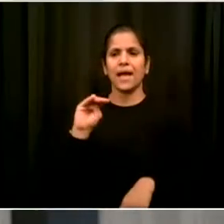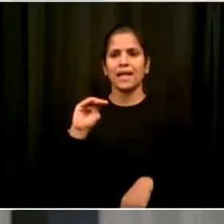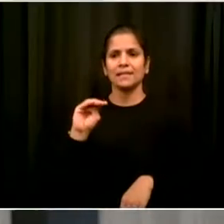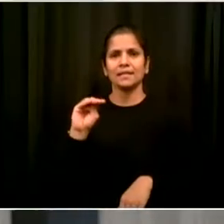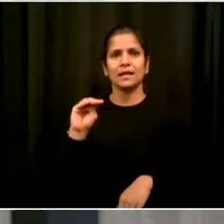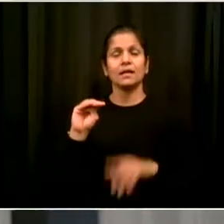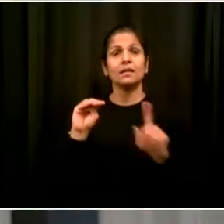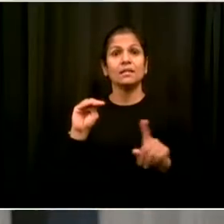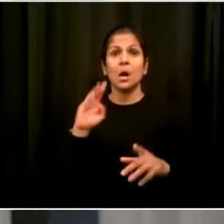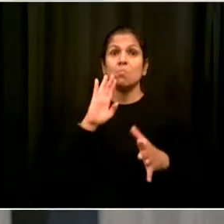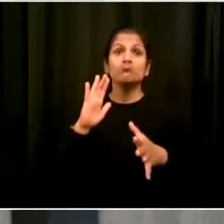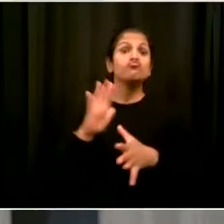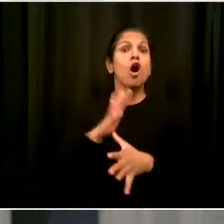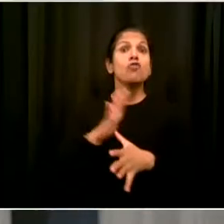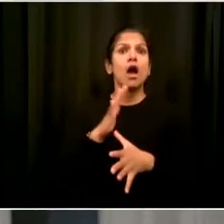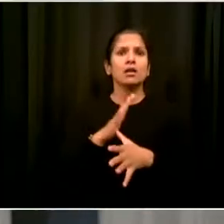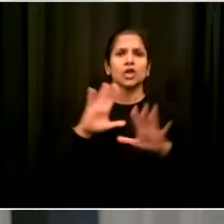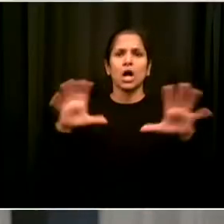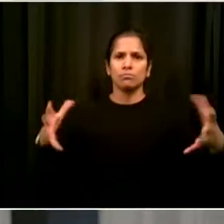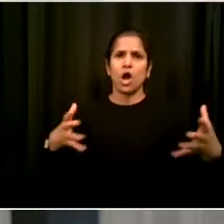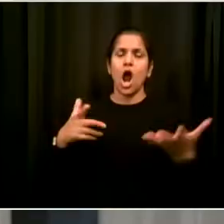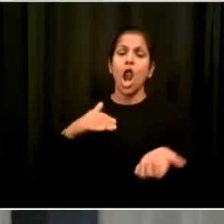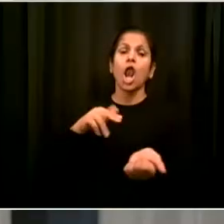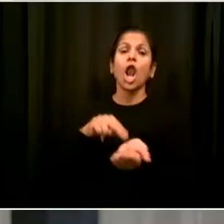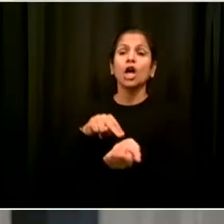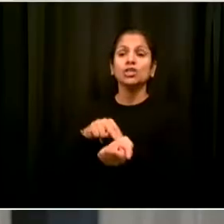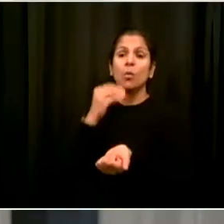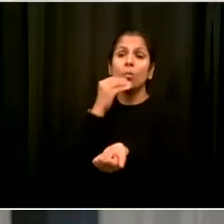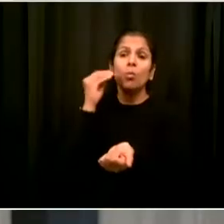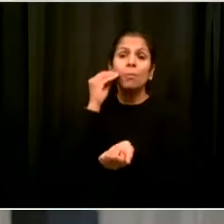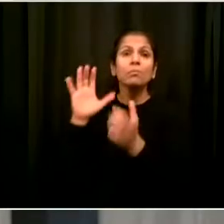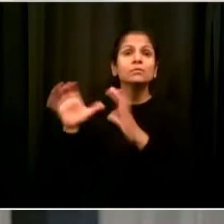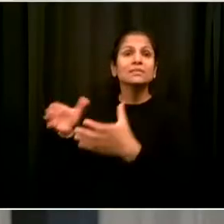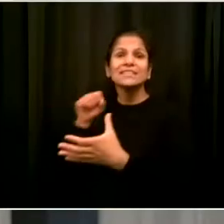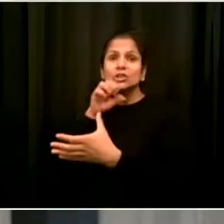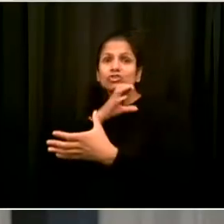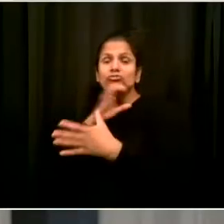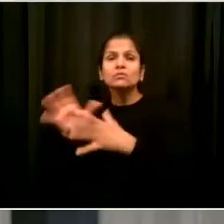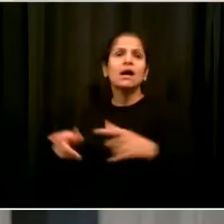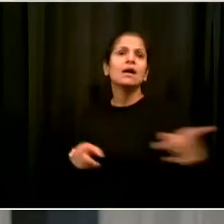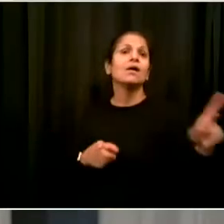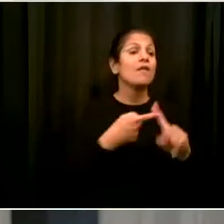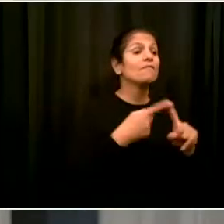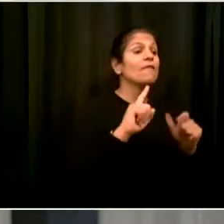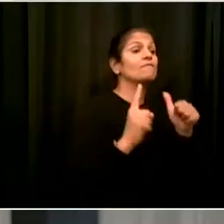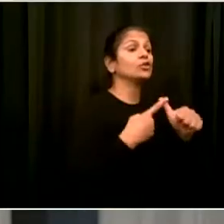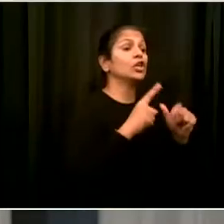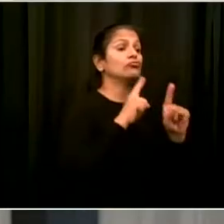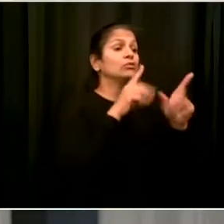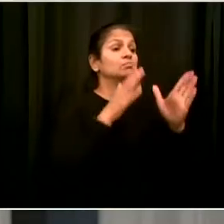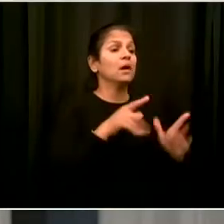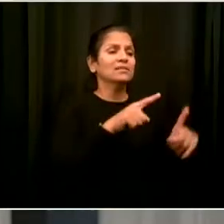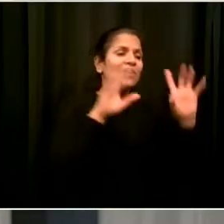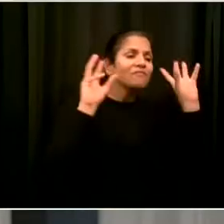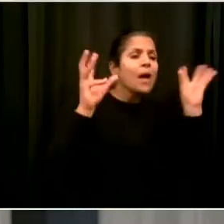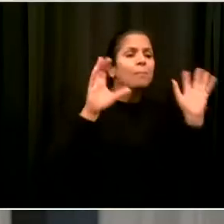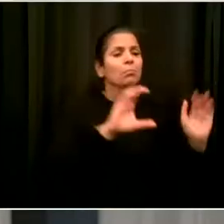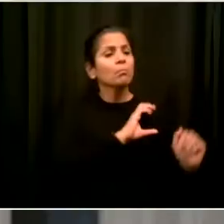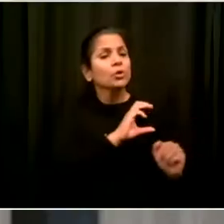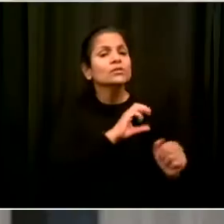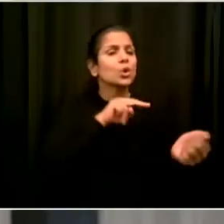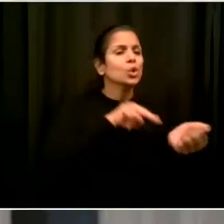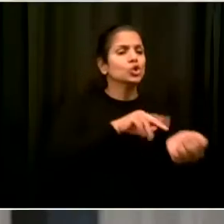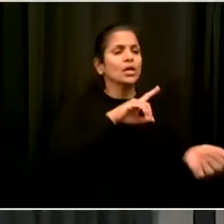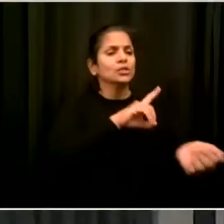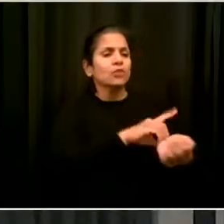as individuals who are working in high-risk settings. And so I think the important part is that things are moving along, which is very